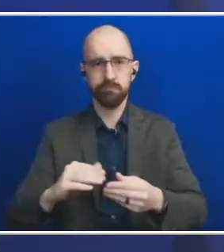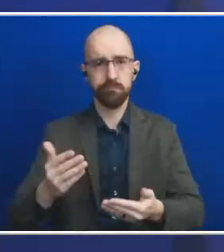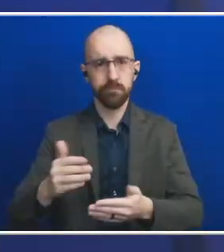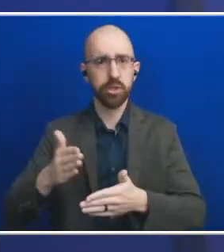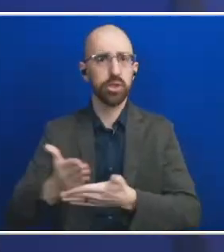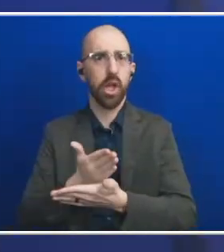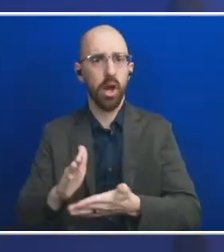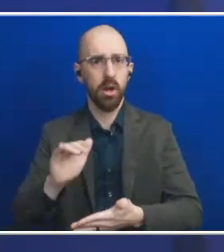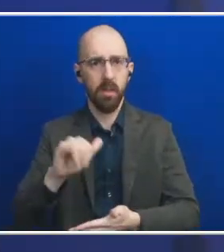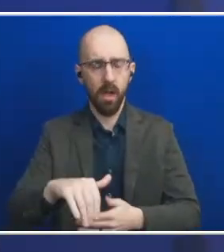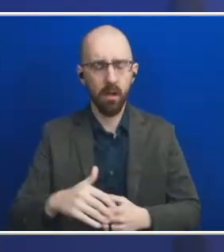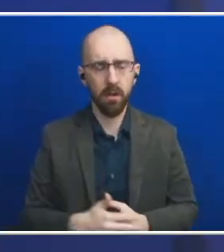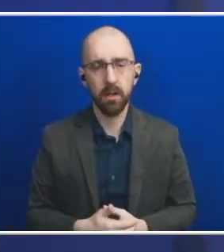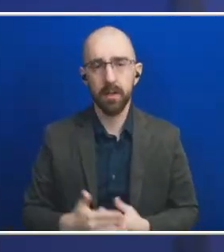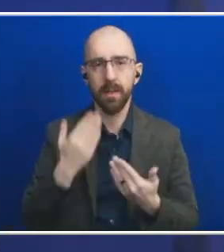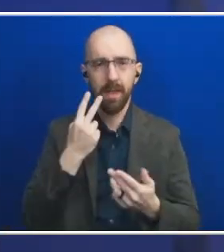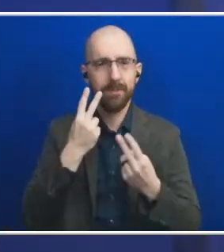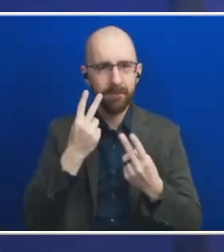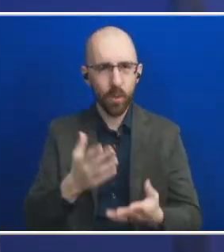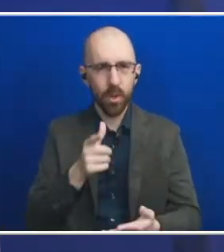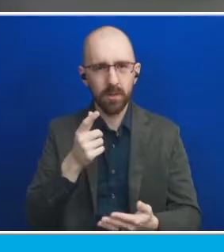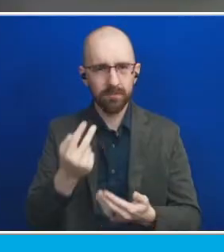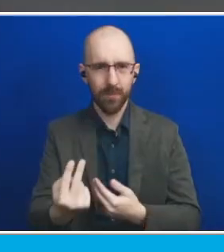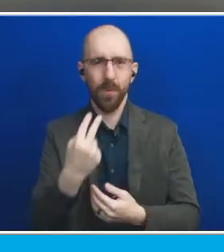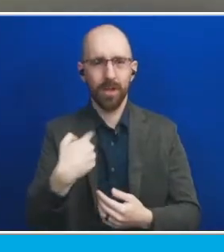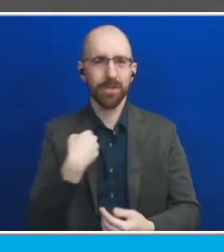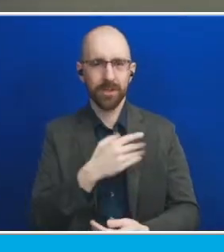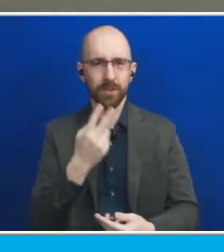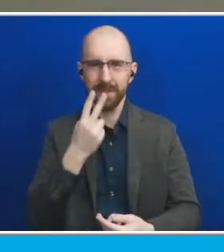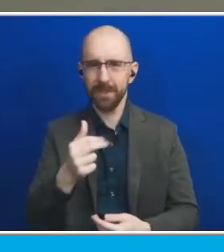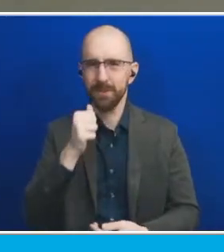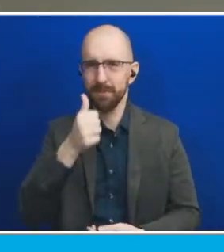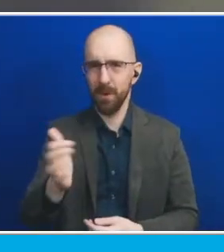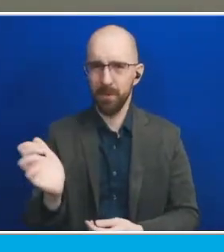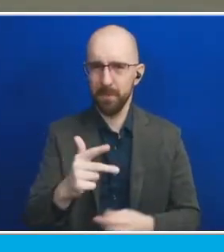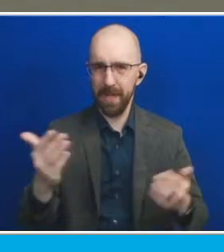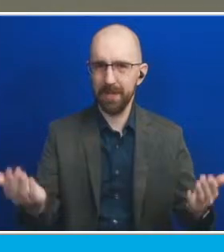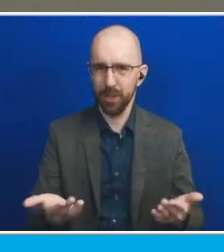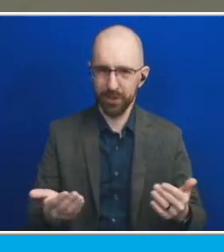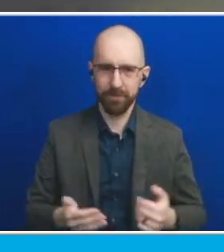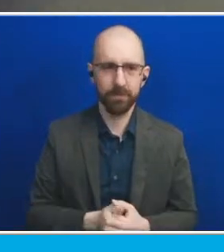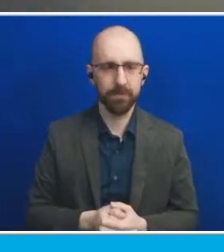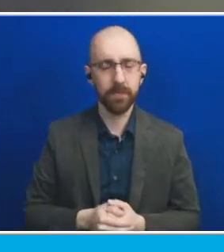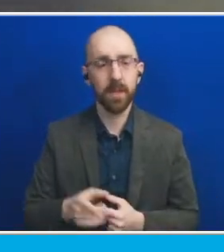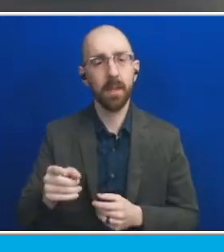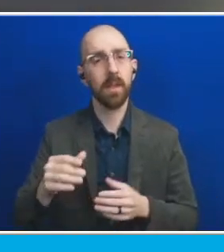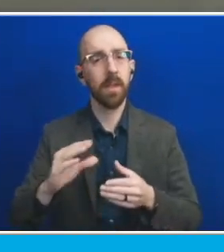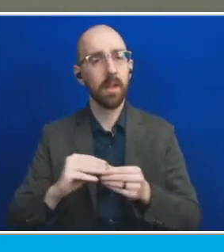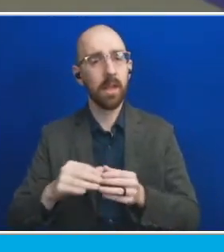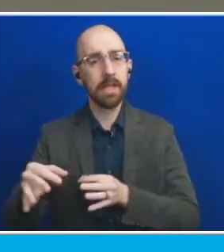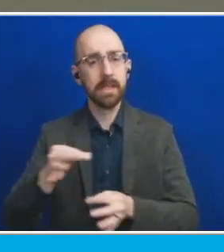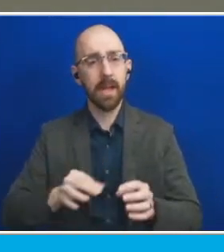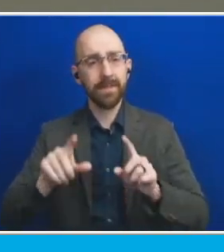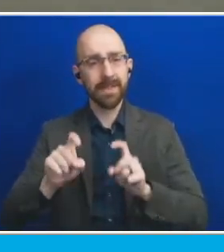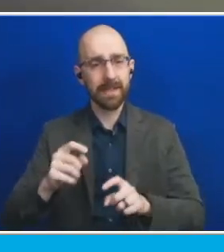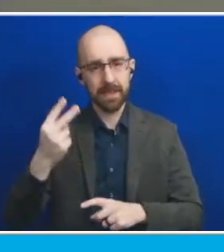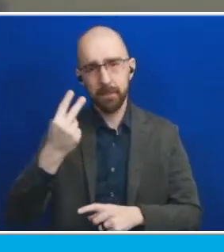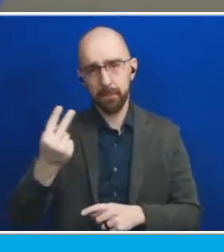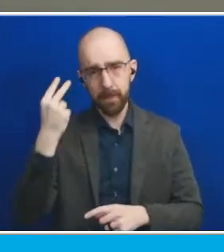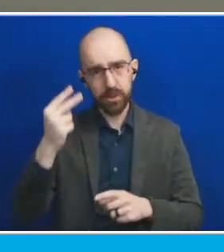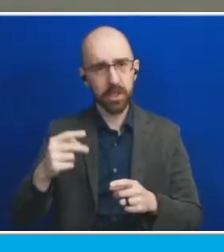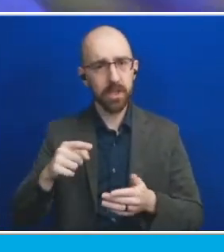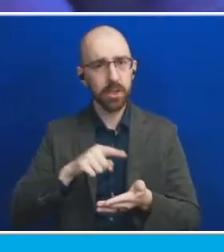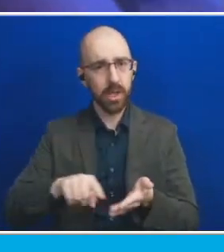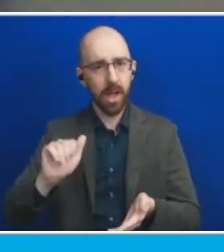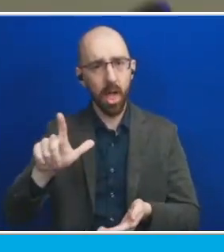to our viewers for being with us. We'll see you back here tomorrow. Instead of testing your memory to check for Alzheimer's, now you can test